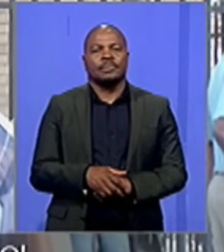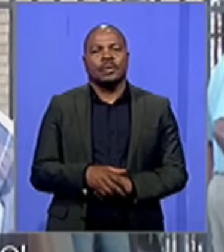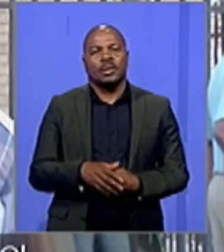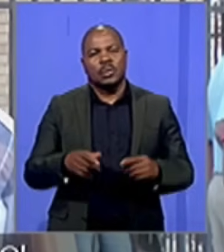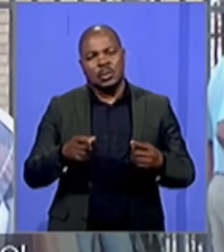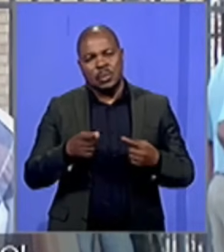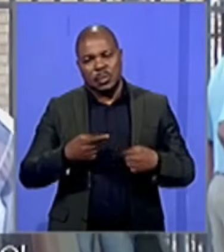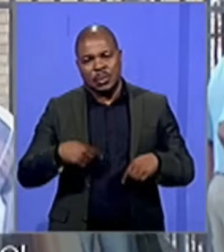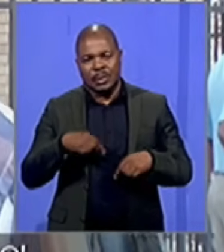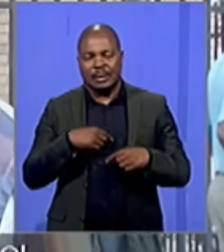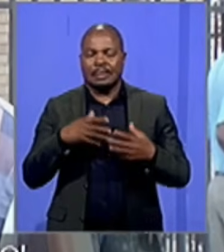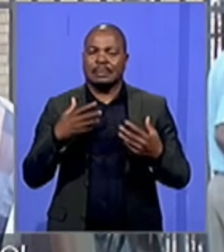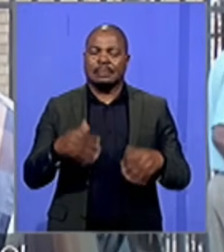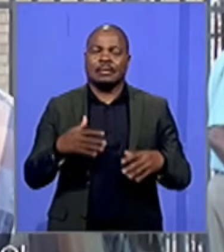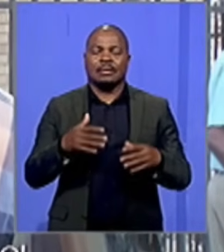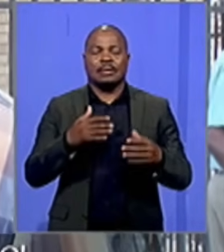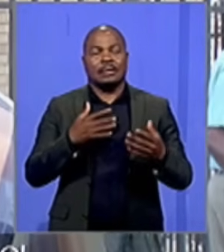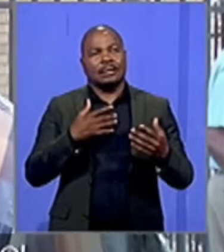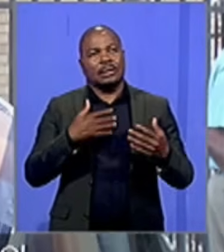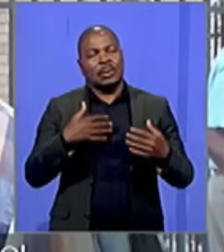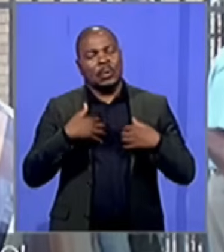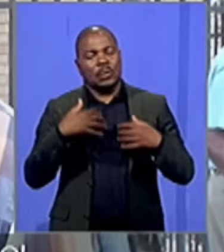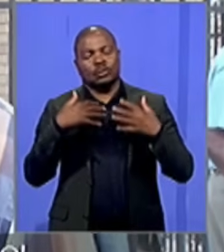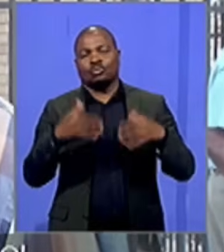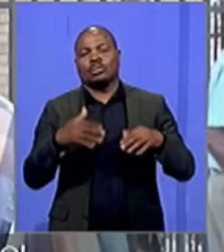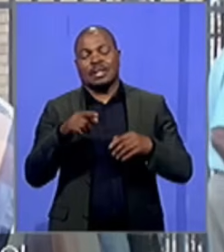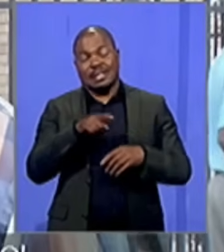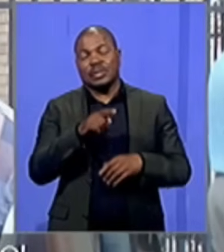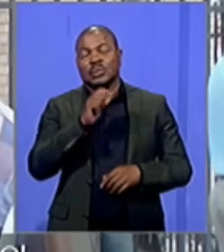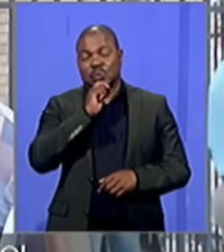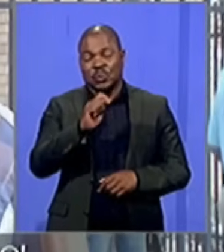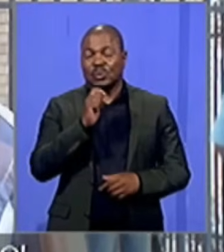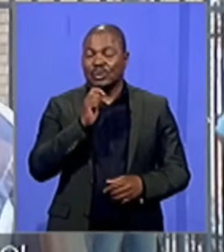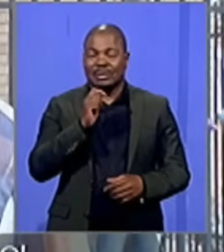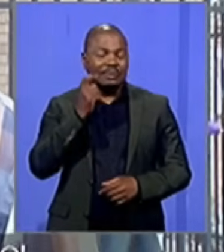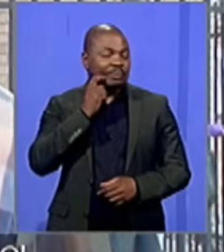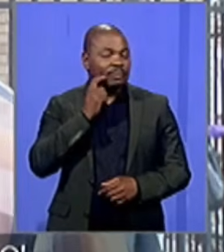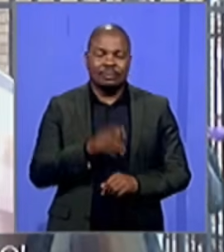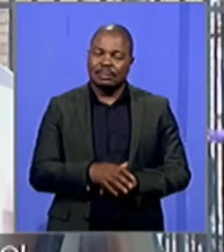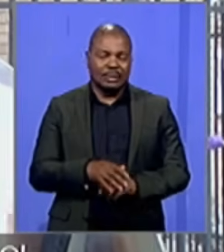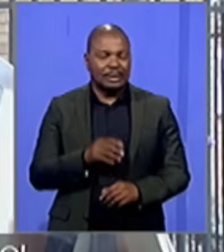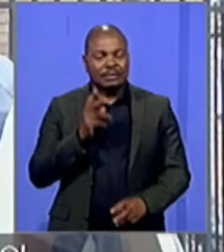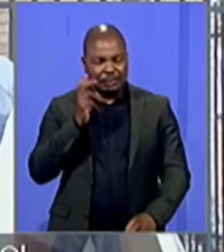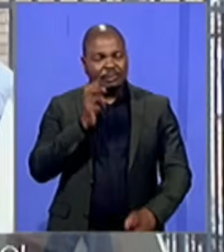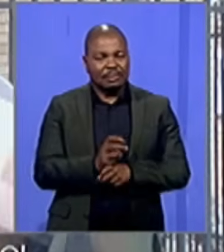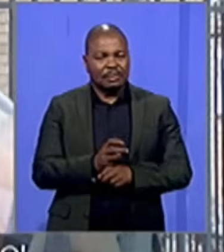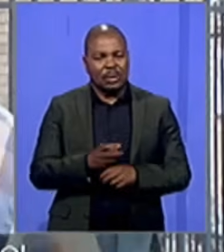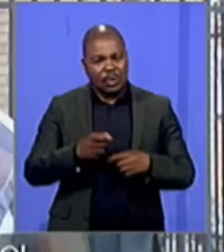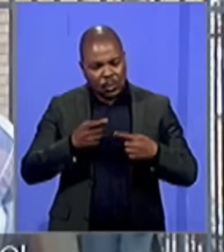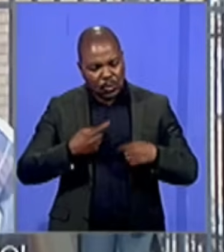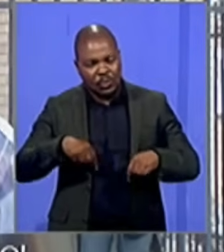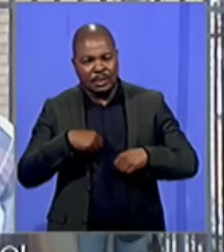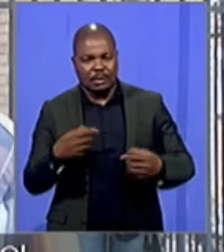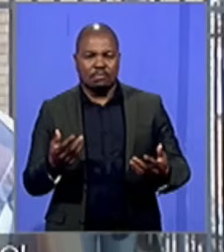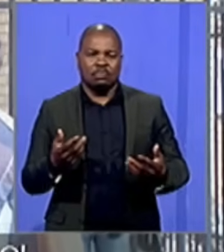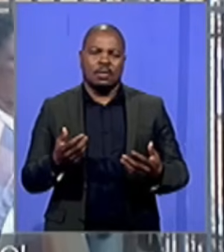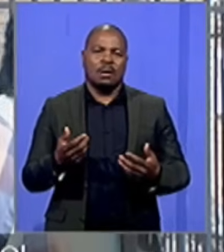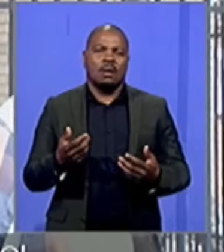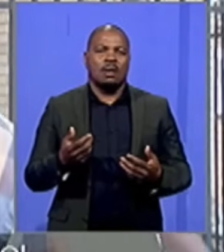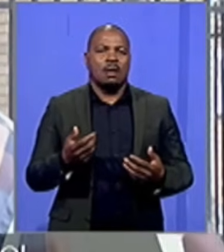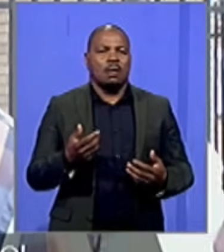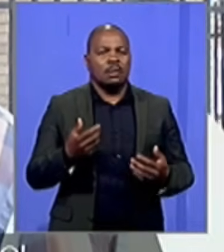re support ntsi thata. And then go wima go thata mo go rona ga re kgone,